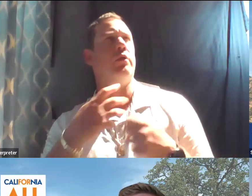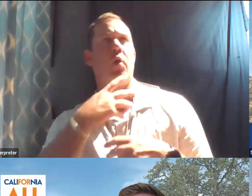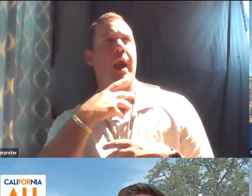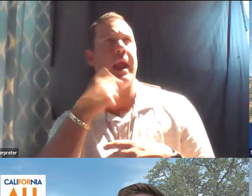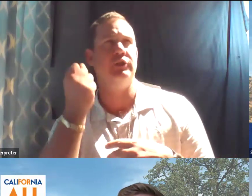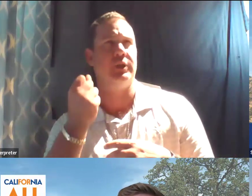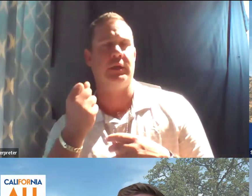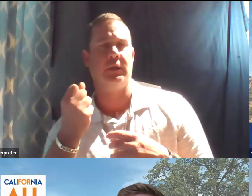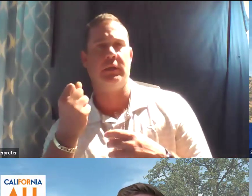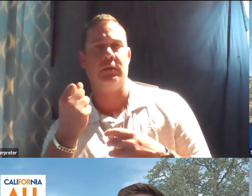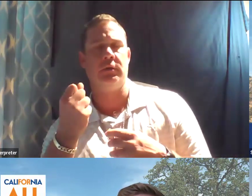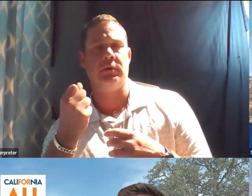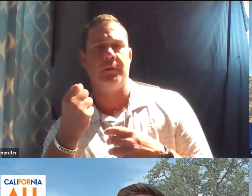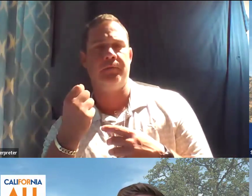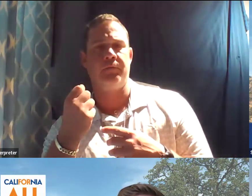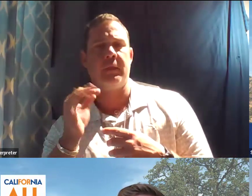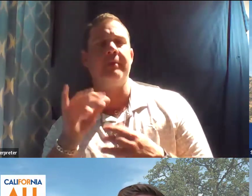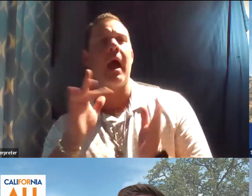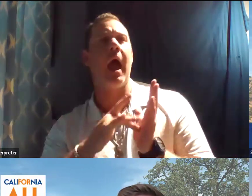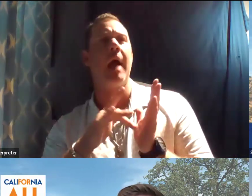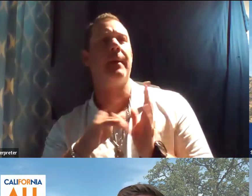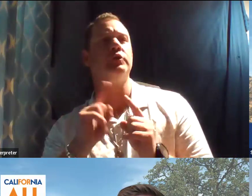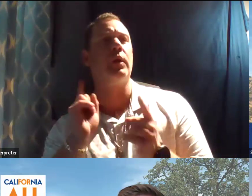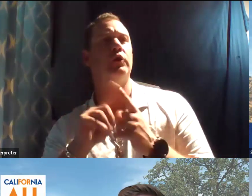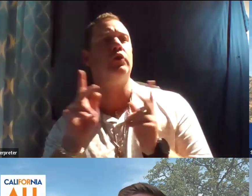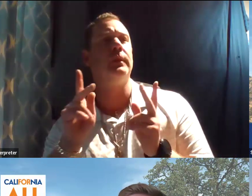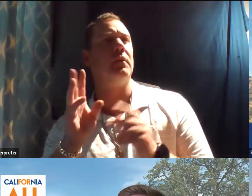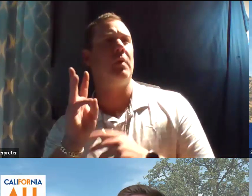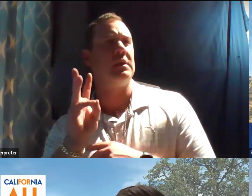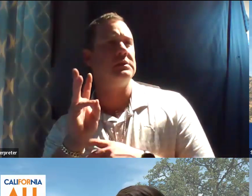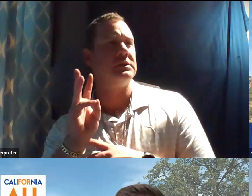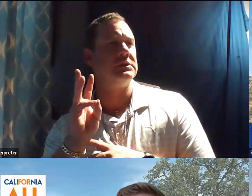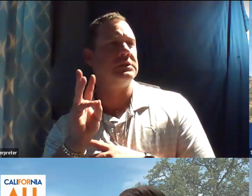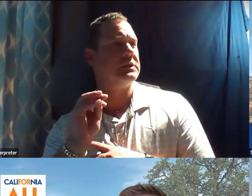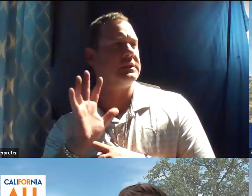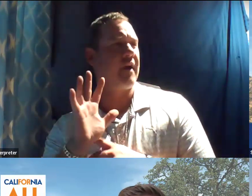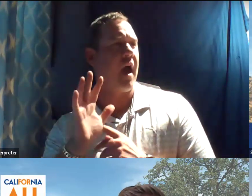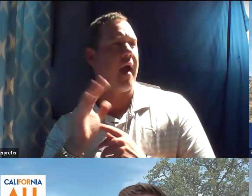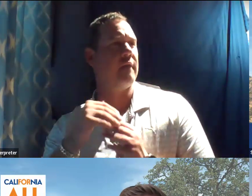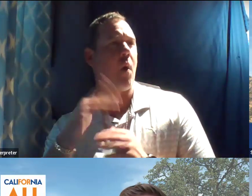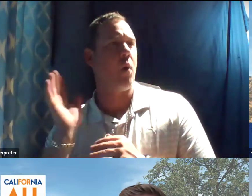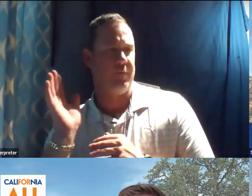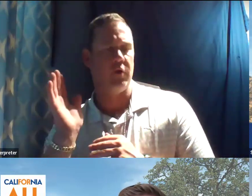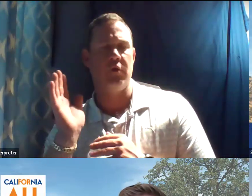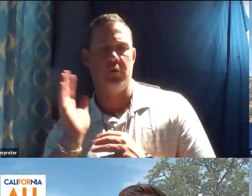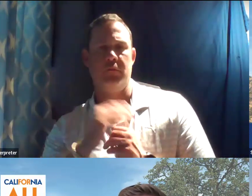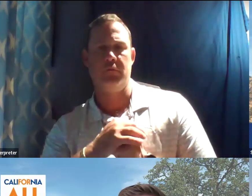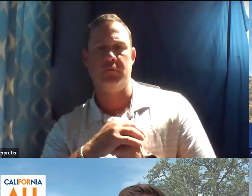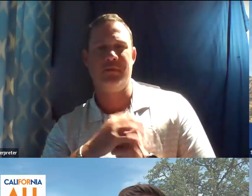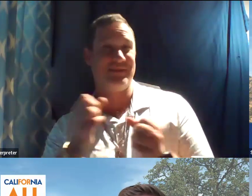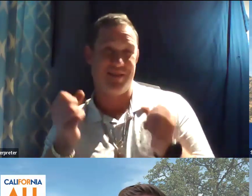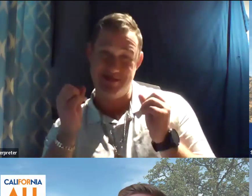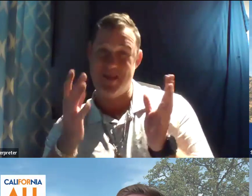or something like that. It was supposed to, the iPads went to people like 60, 65 or older, or something like that. That's a lot